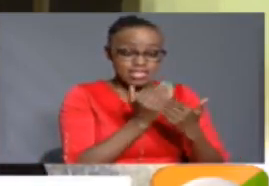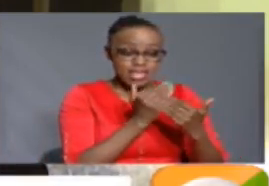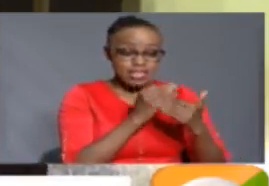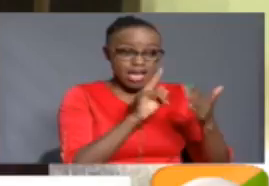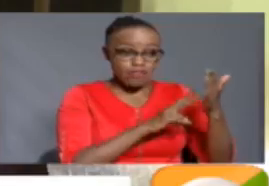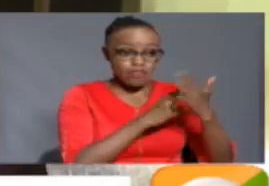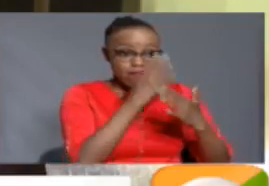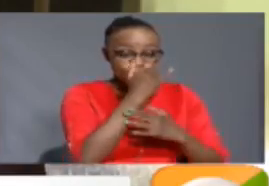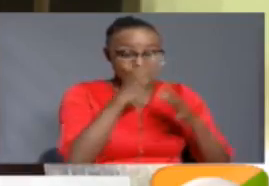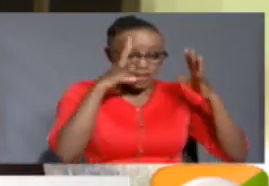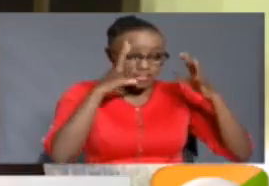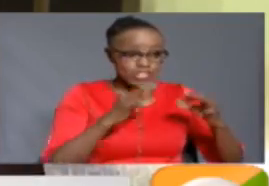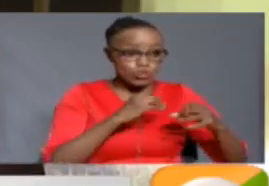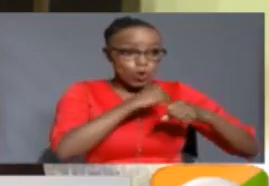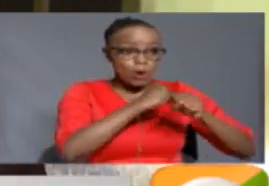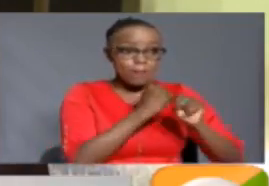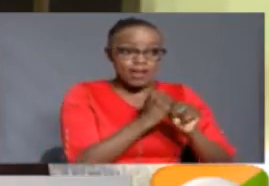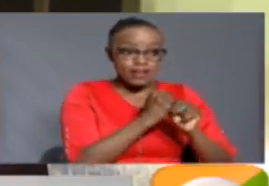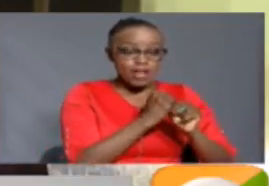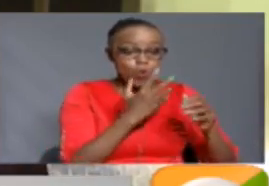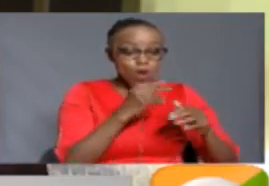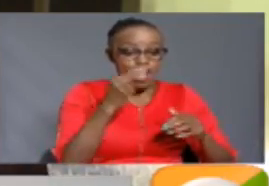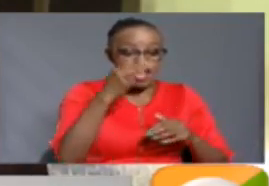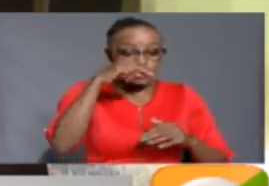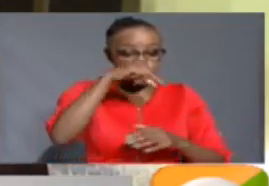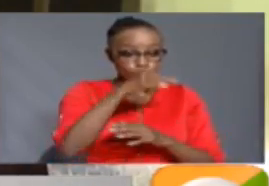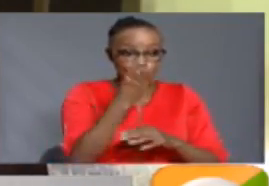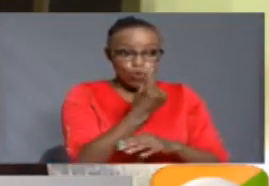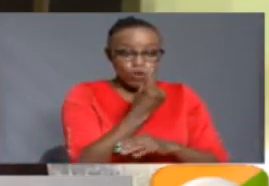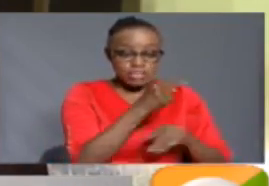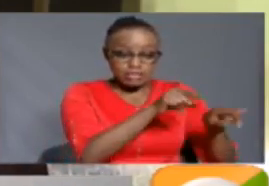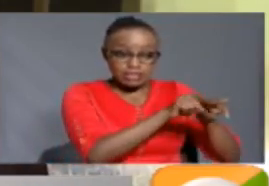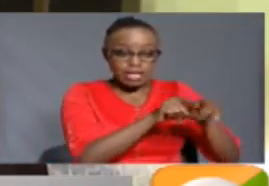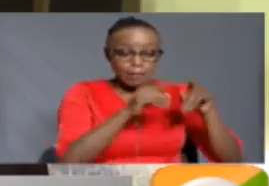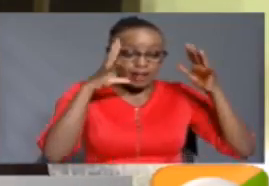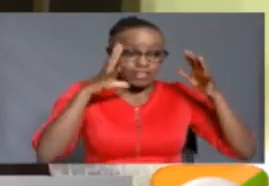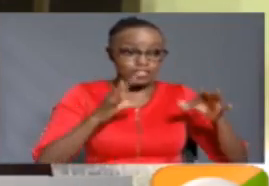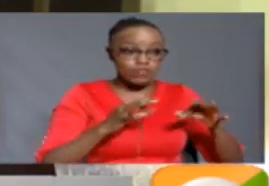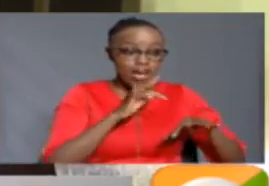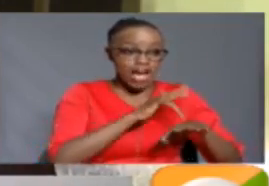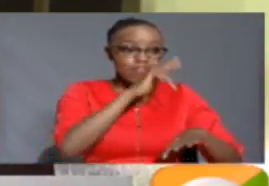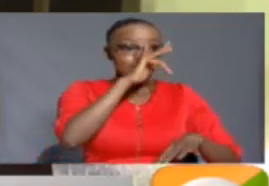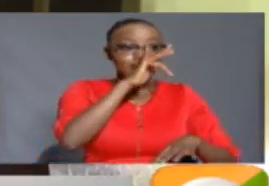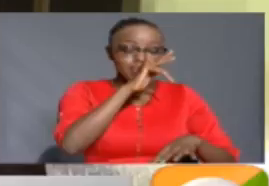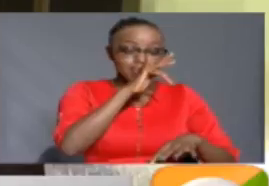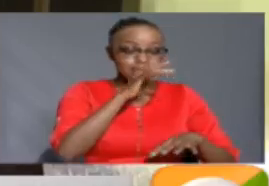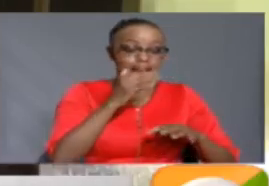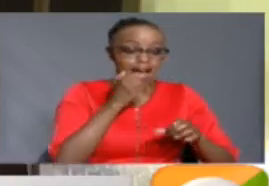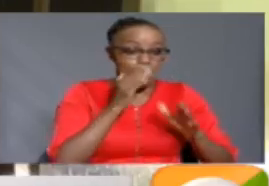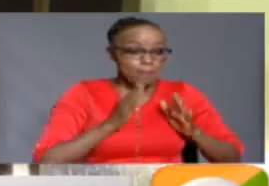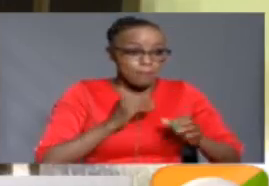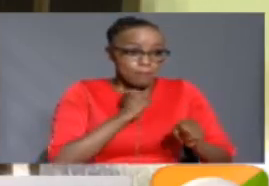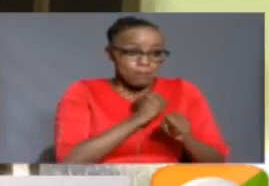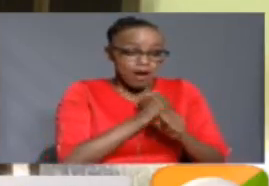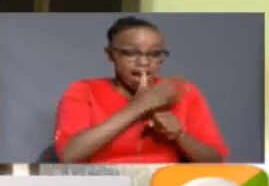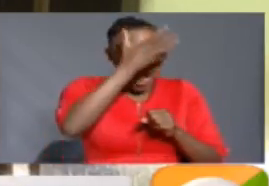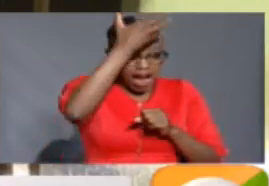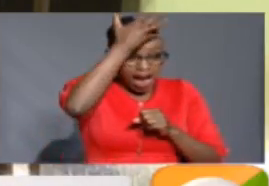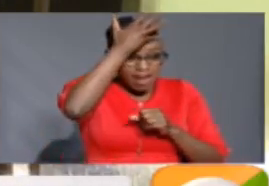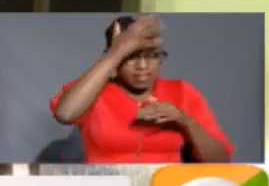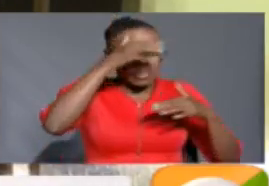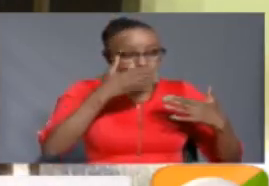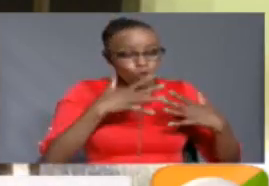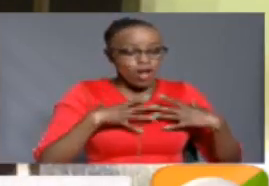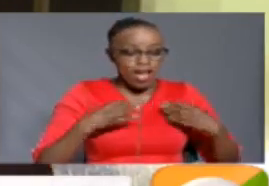because decisions were being made at the headquarters, and a decision affecting an employee, a nurse or